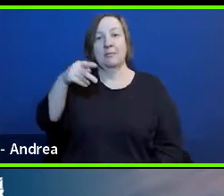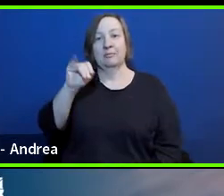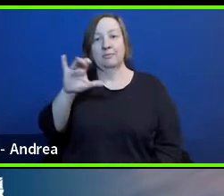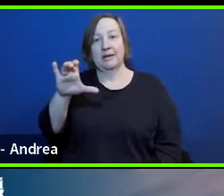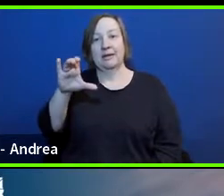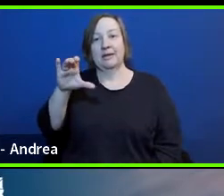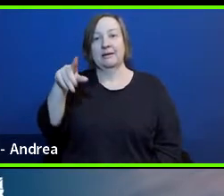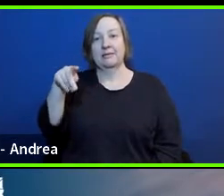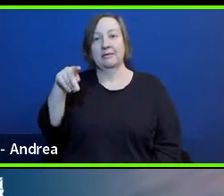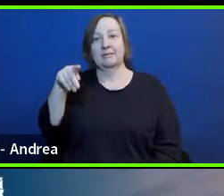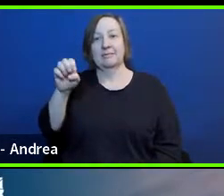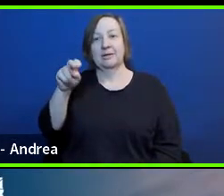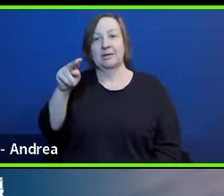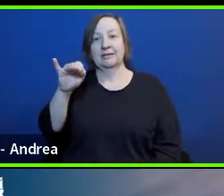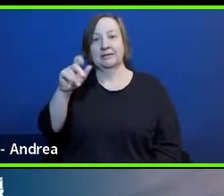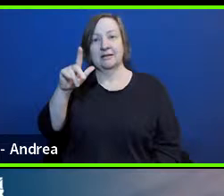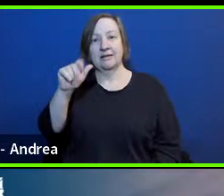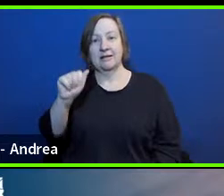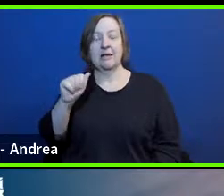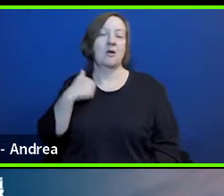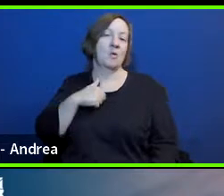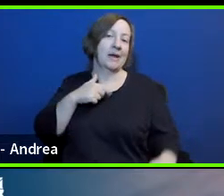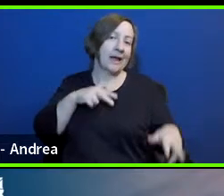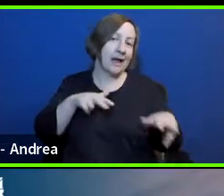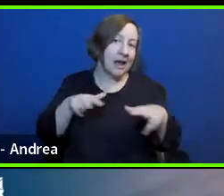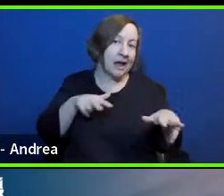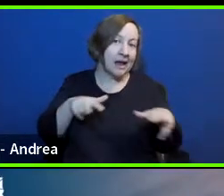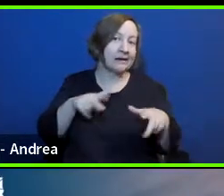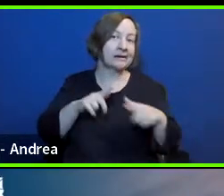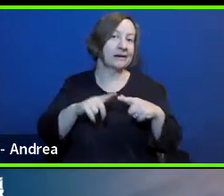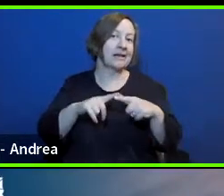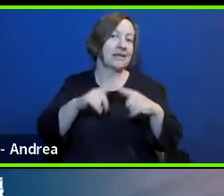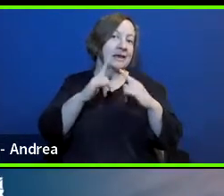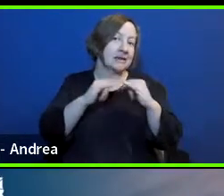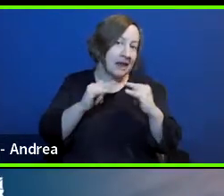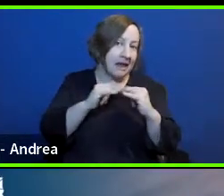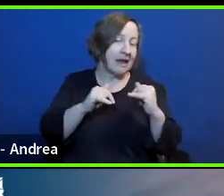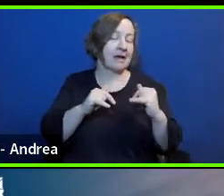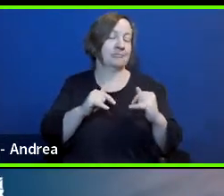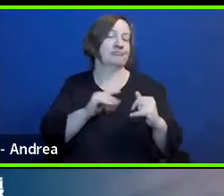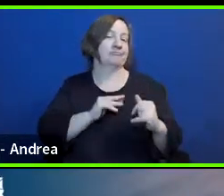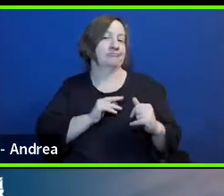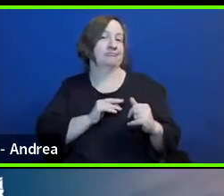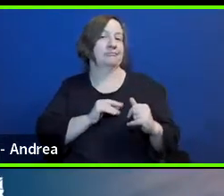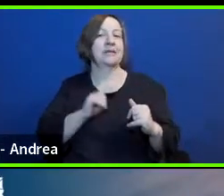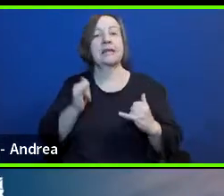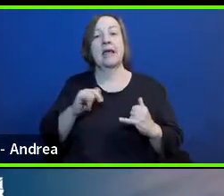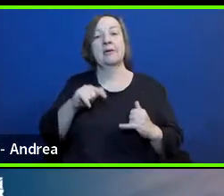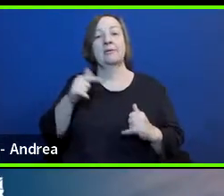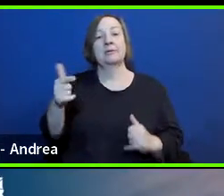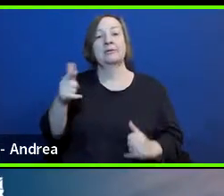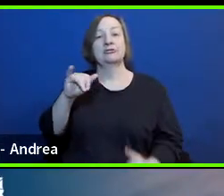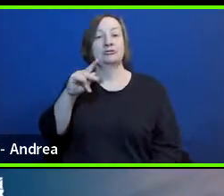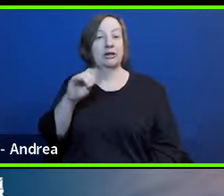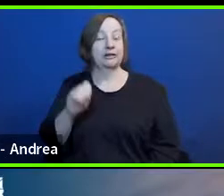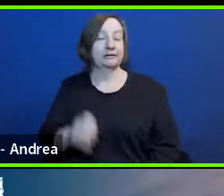out there. Love it. And I will pass it to Jake.